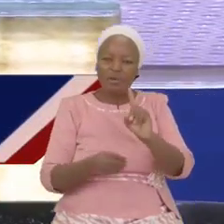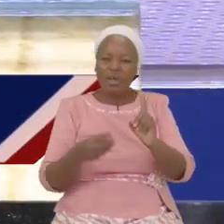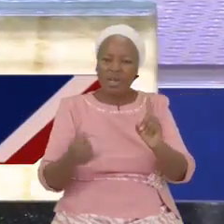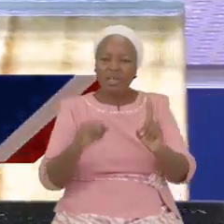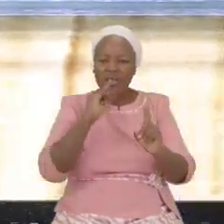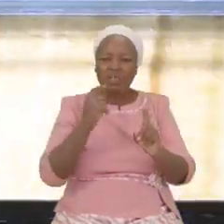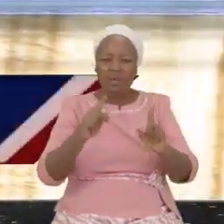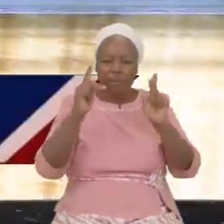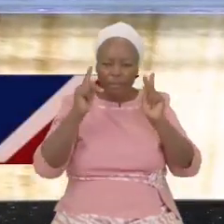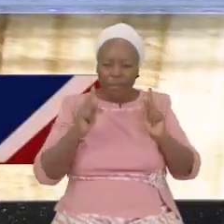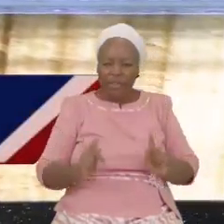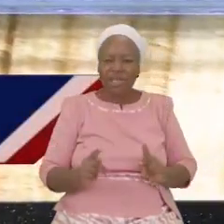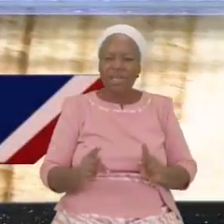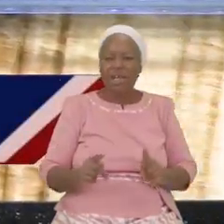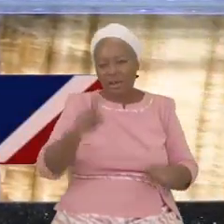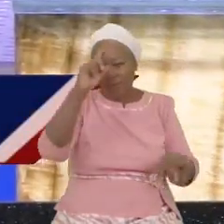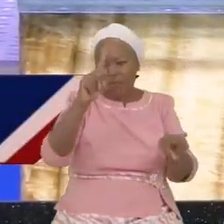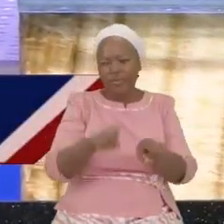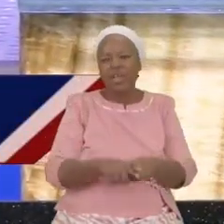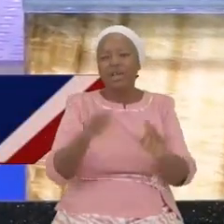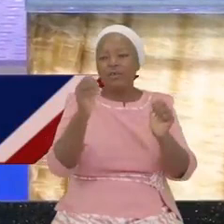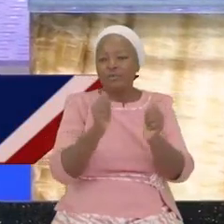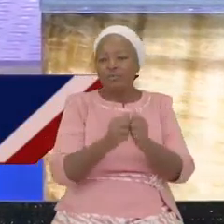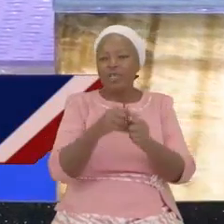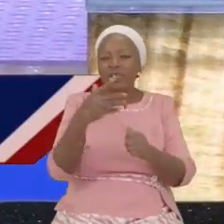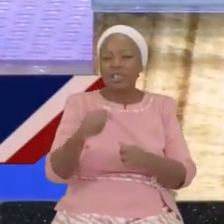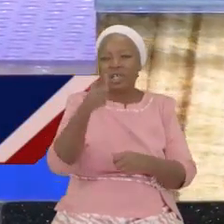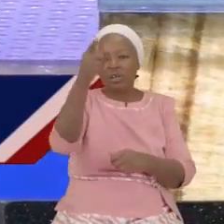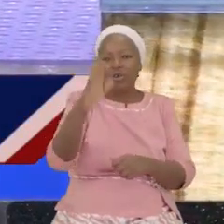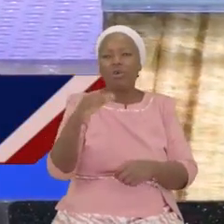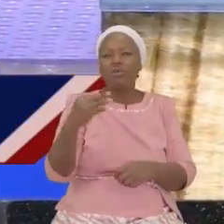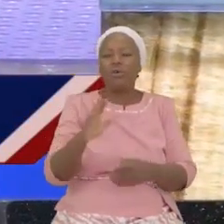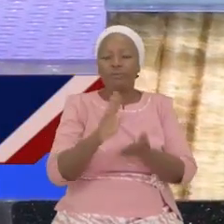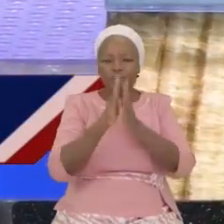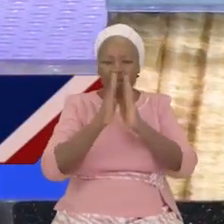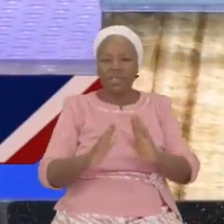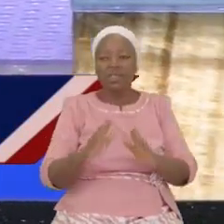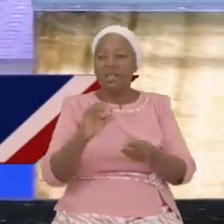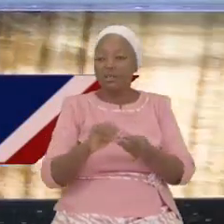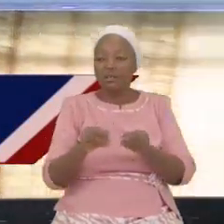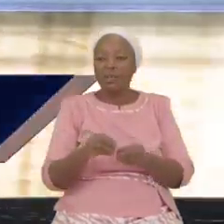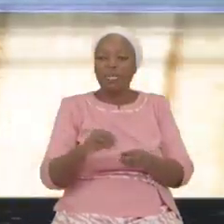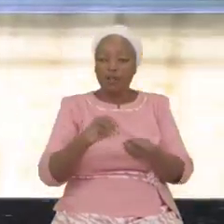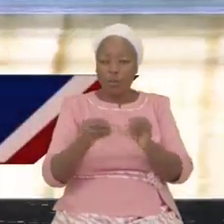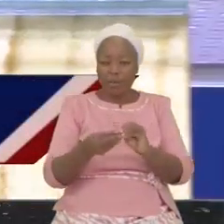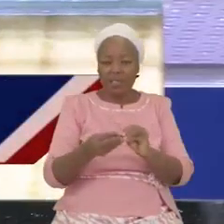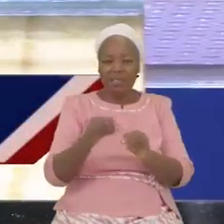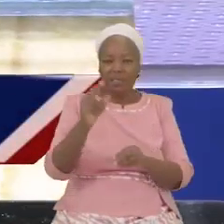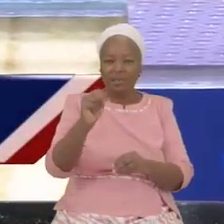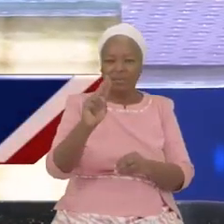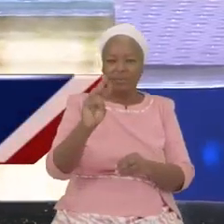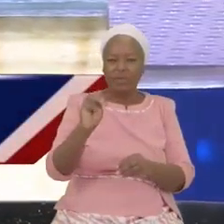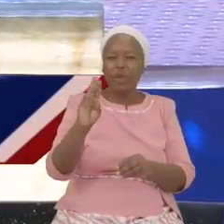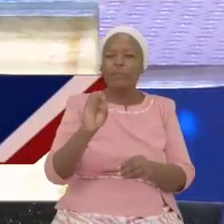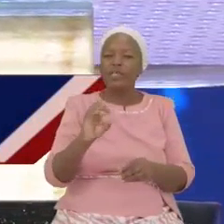the personal covenant with the God of peace. Numbers chapter